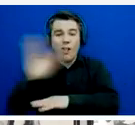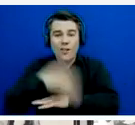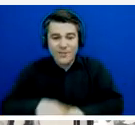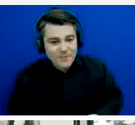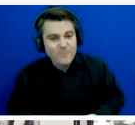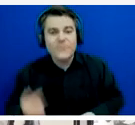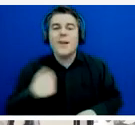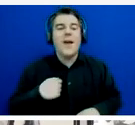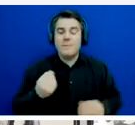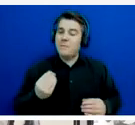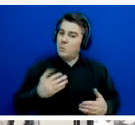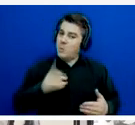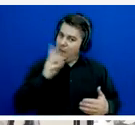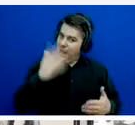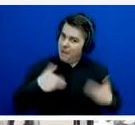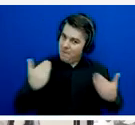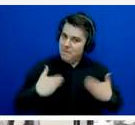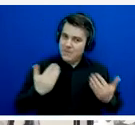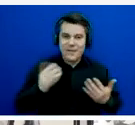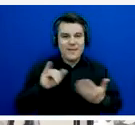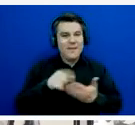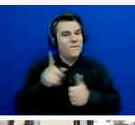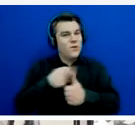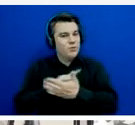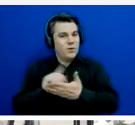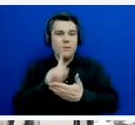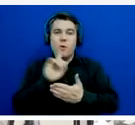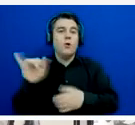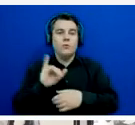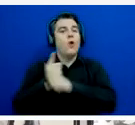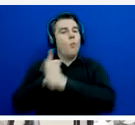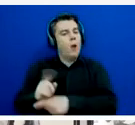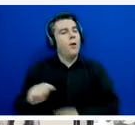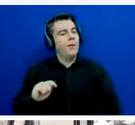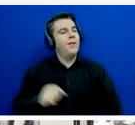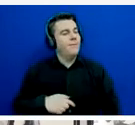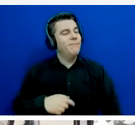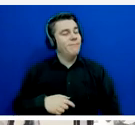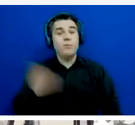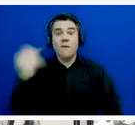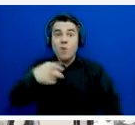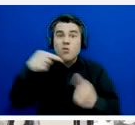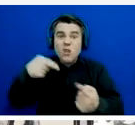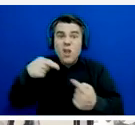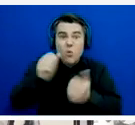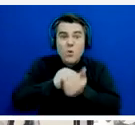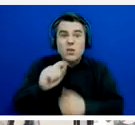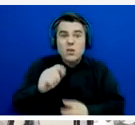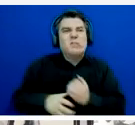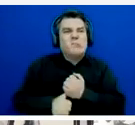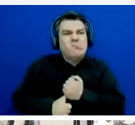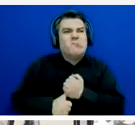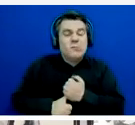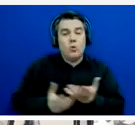was pleasantly surprised by the end of that first week, I was also regular in the bathroom. If you've ever dealt with constipation, that is awful. I